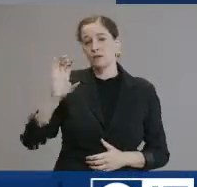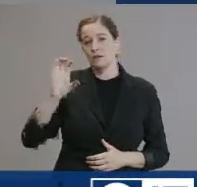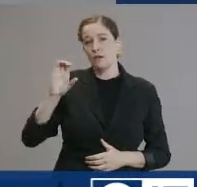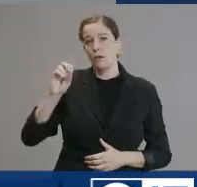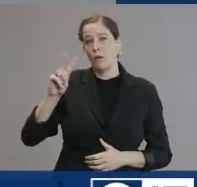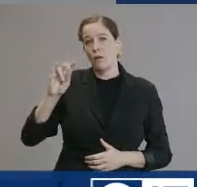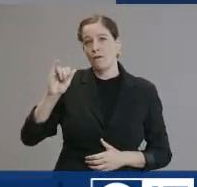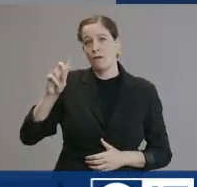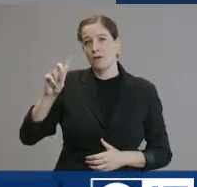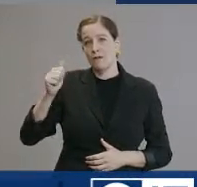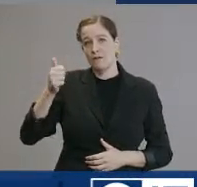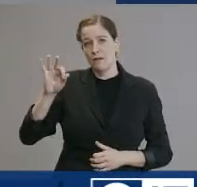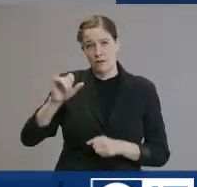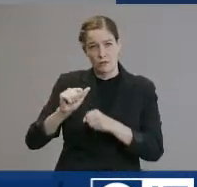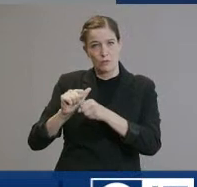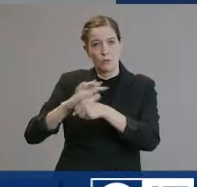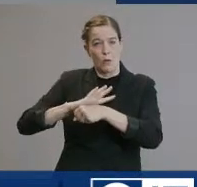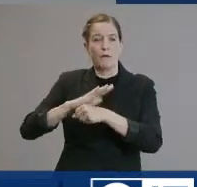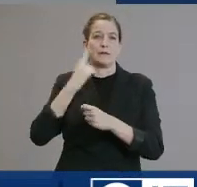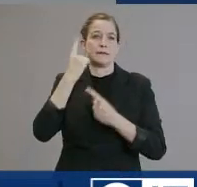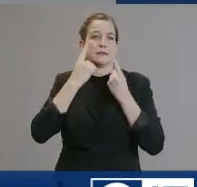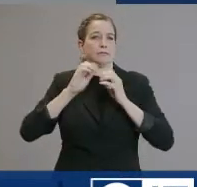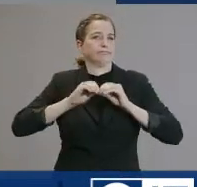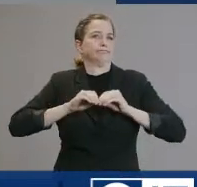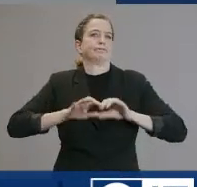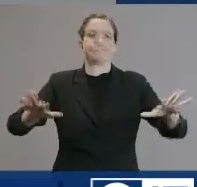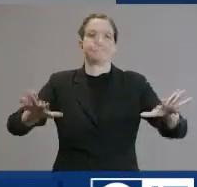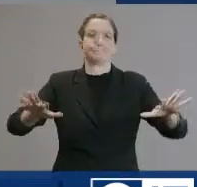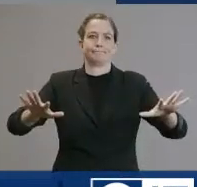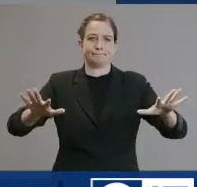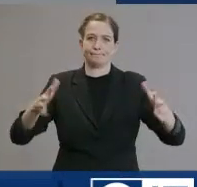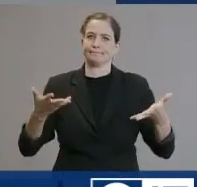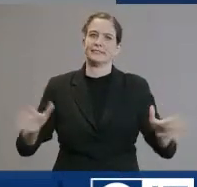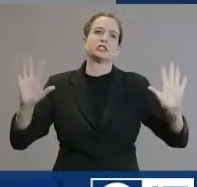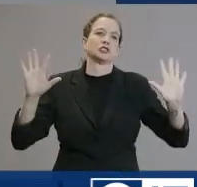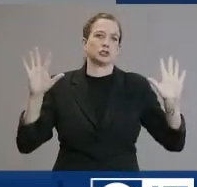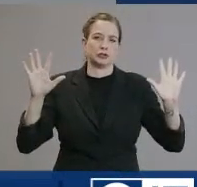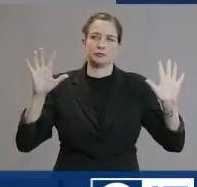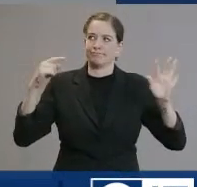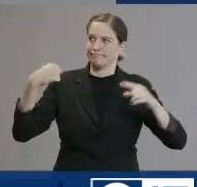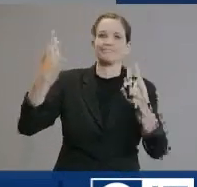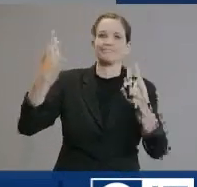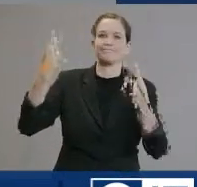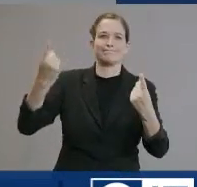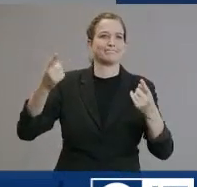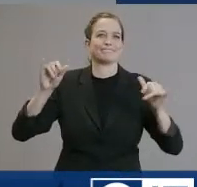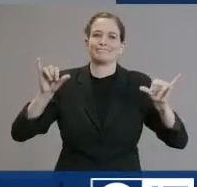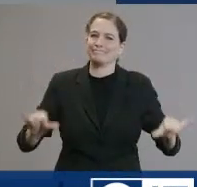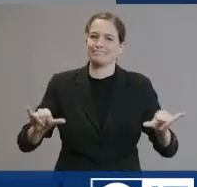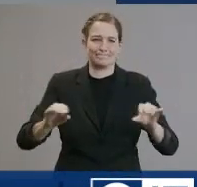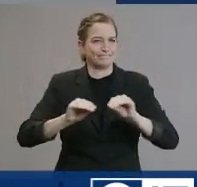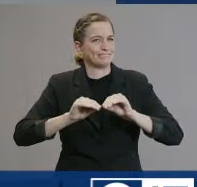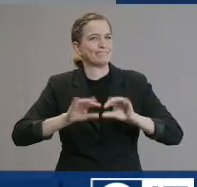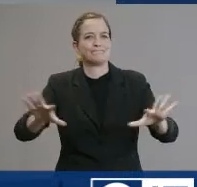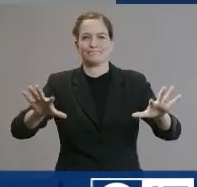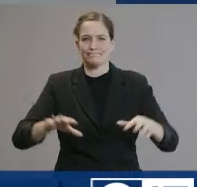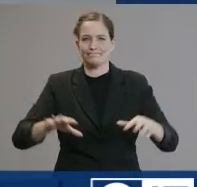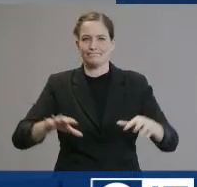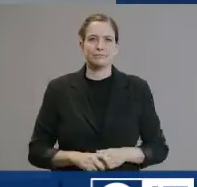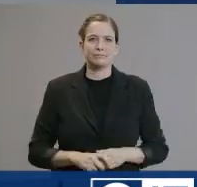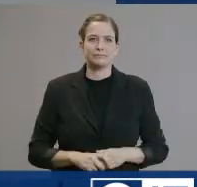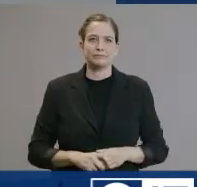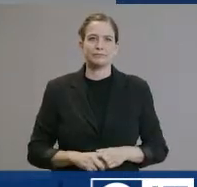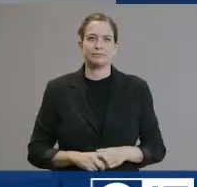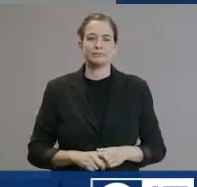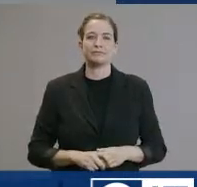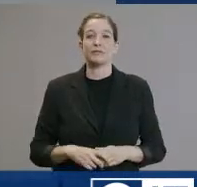our communities and has been widespread since then. We also put out an executive order to increase